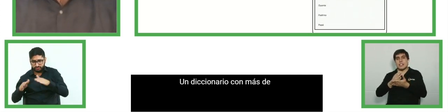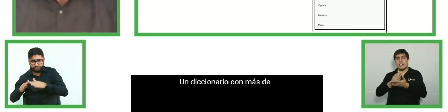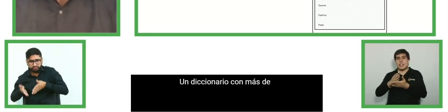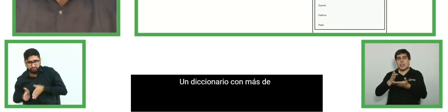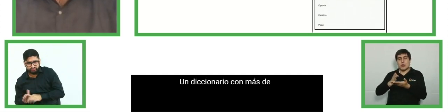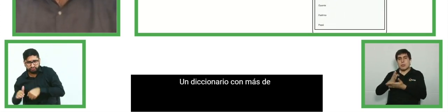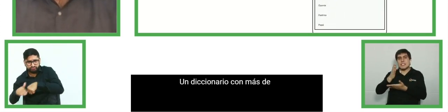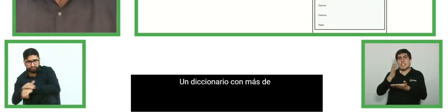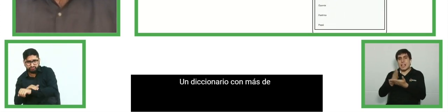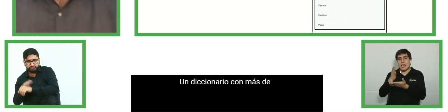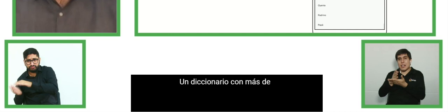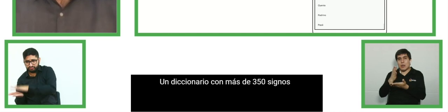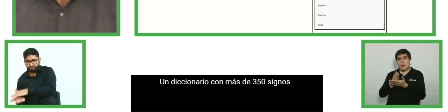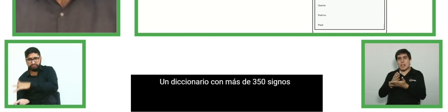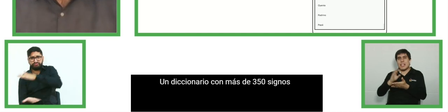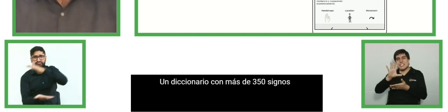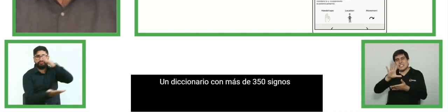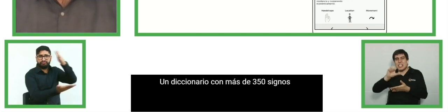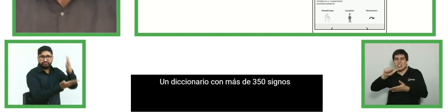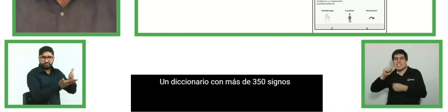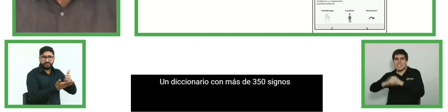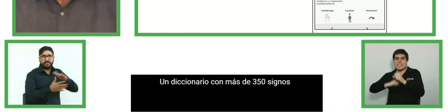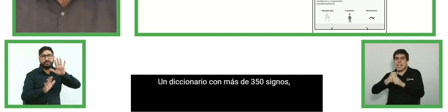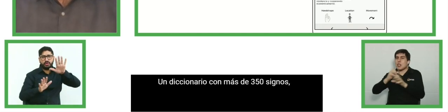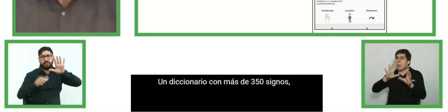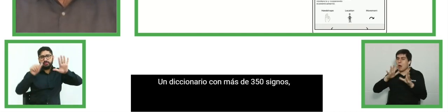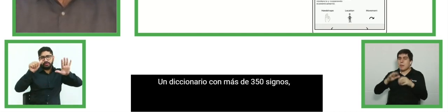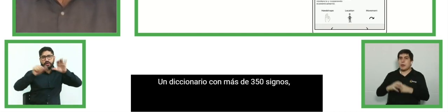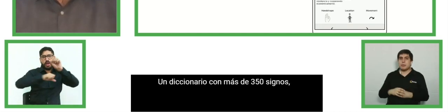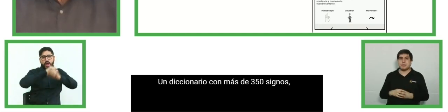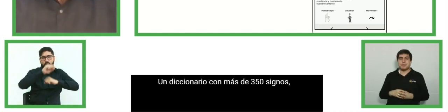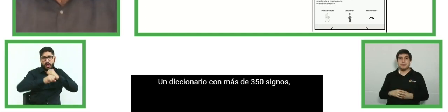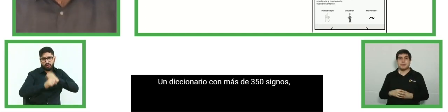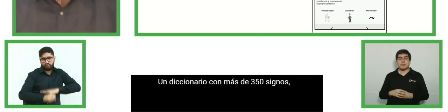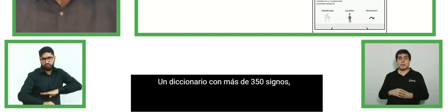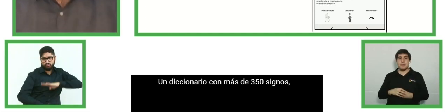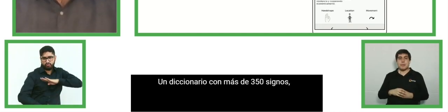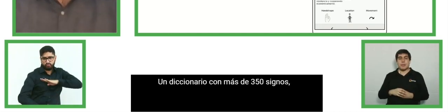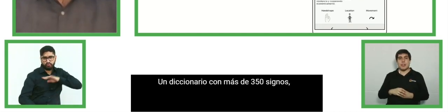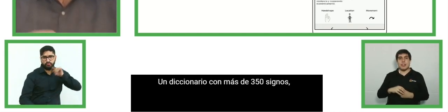these signs in Nicaragua with native users of